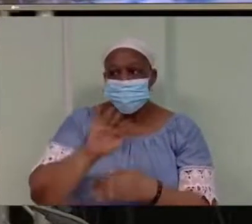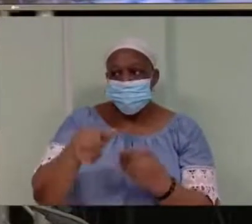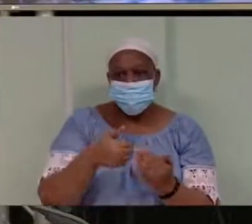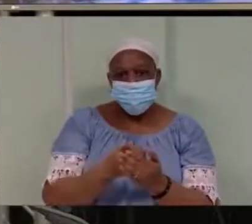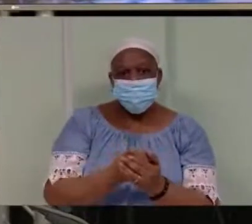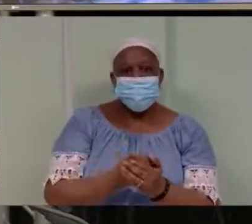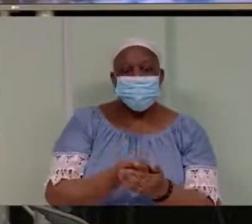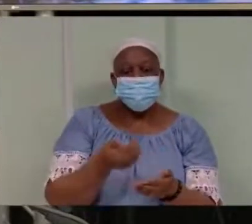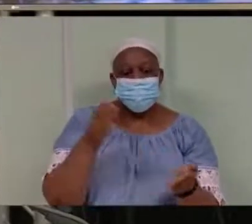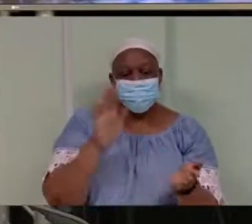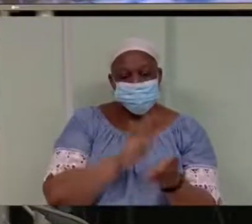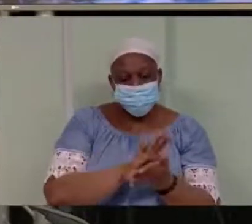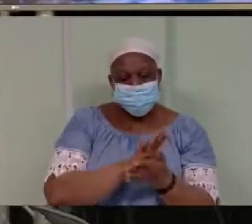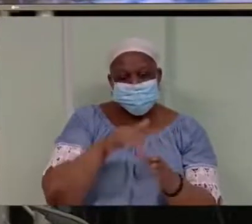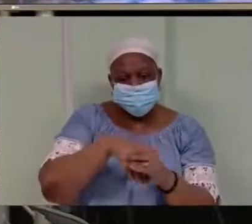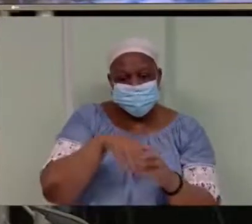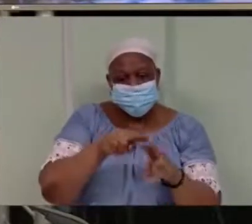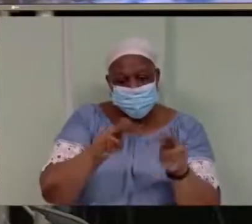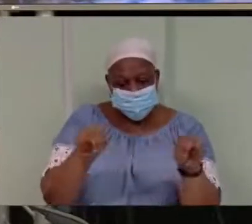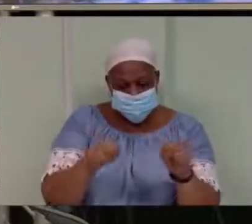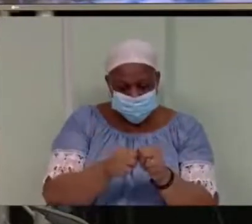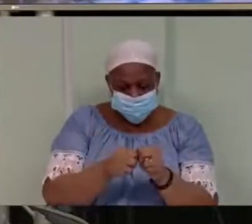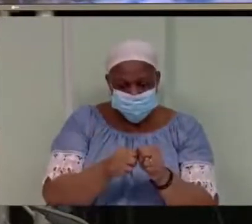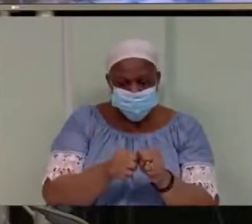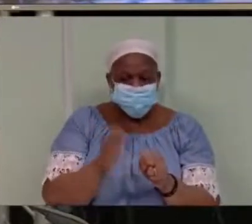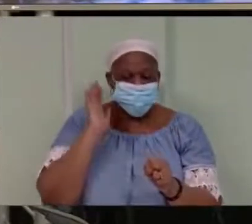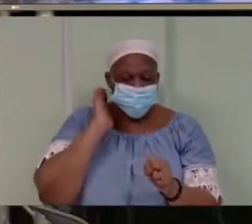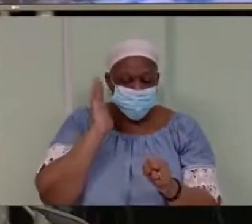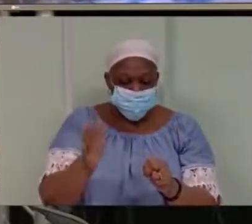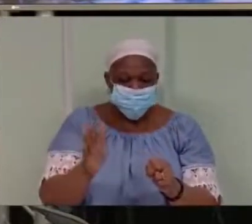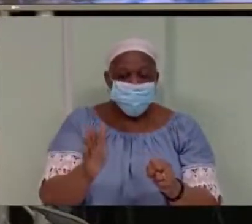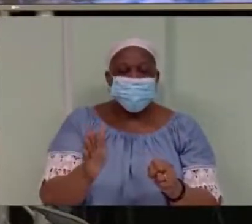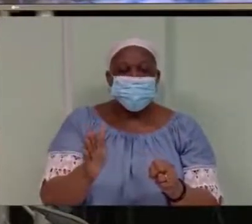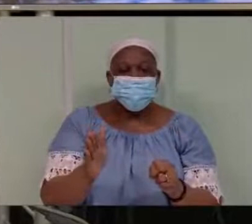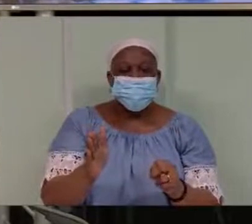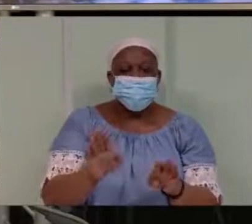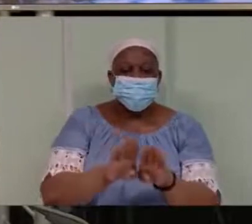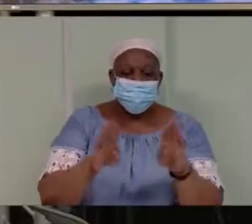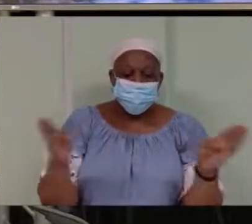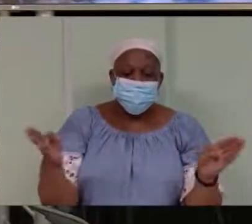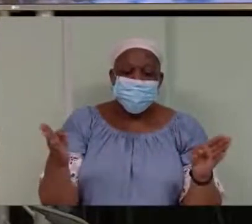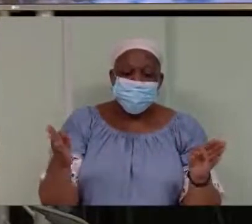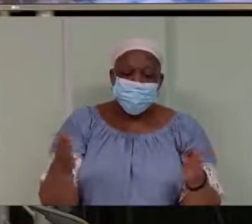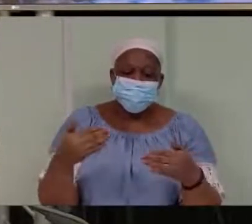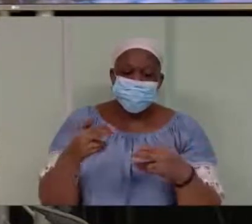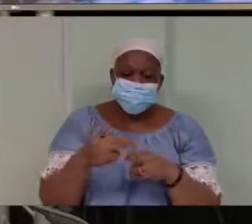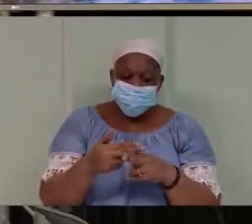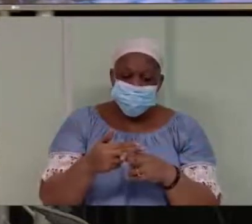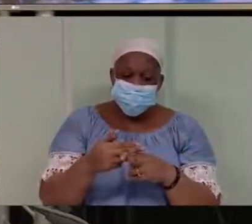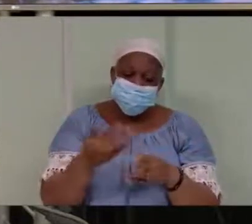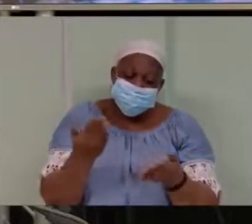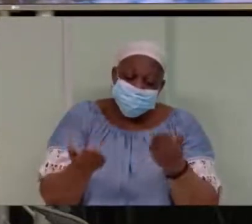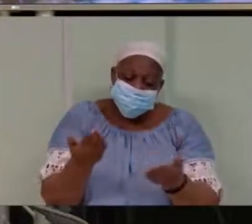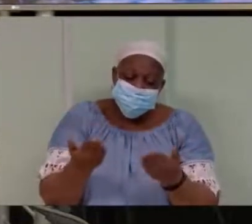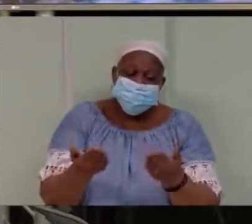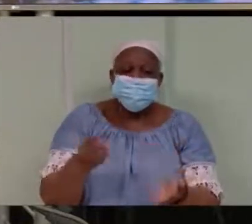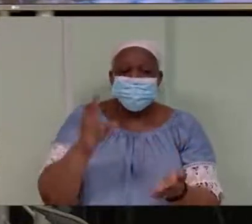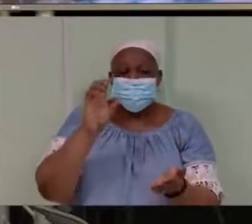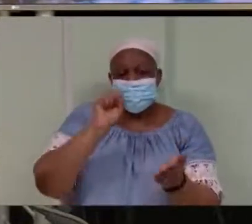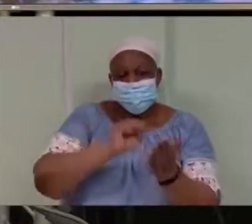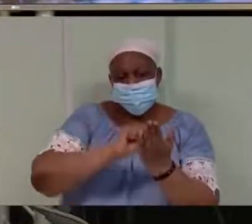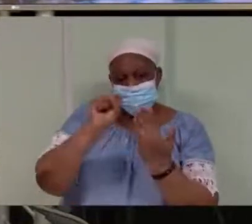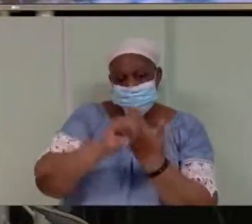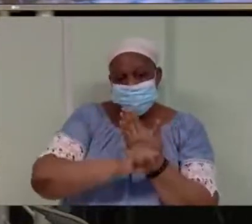in nevis are expected to be in operation by september 7th now that some